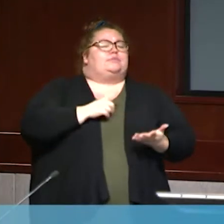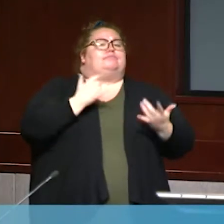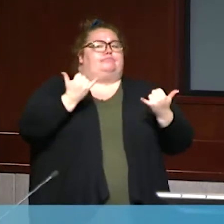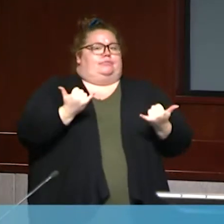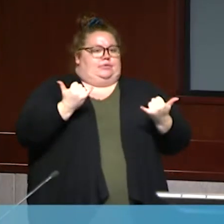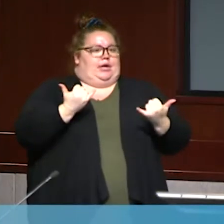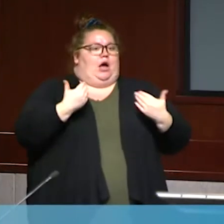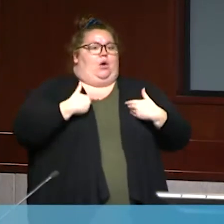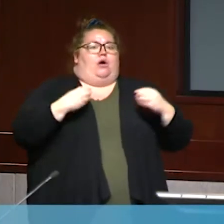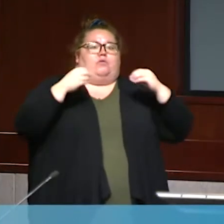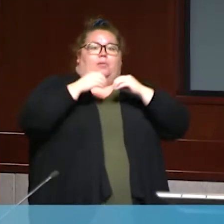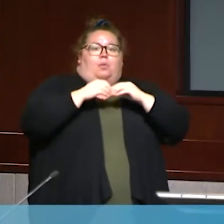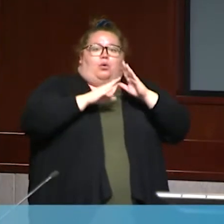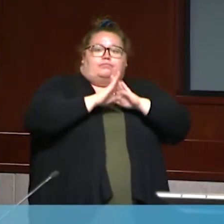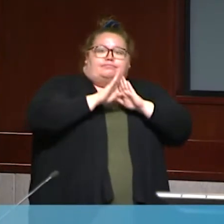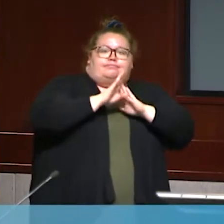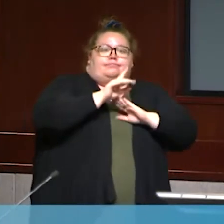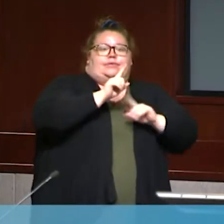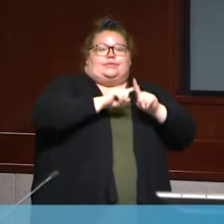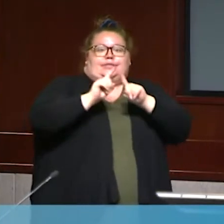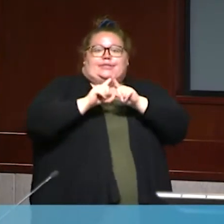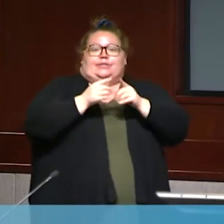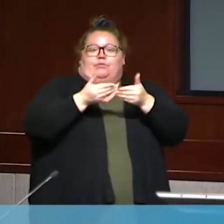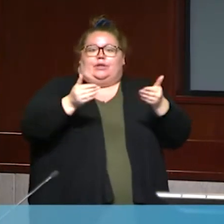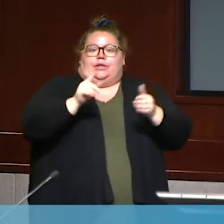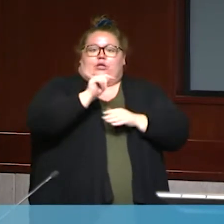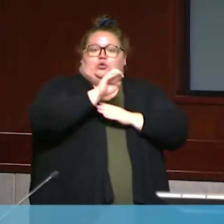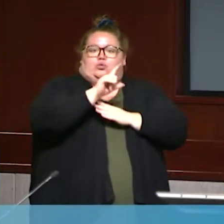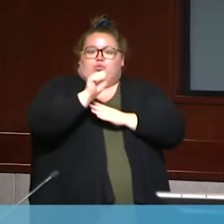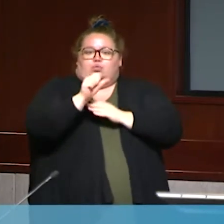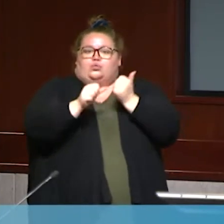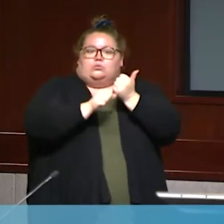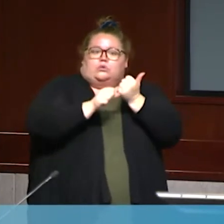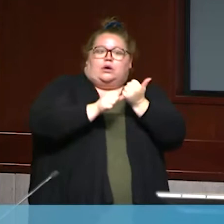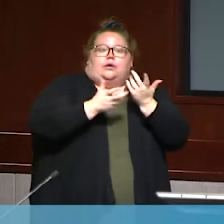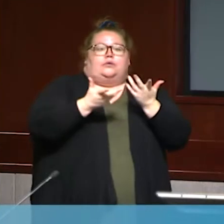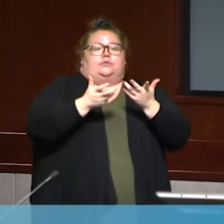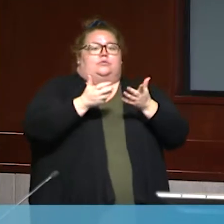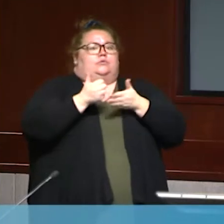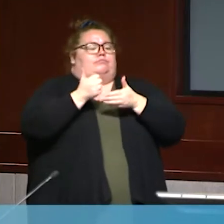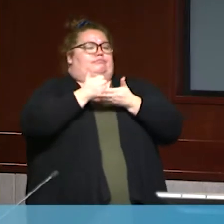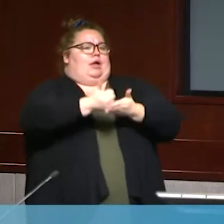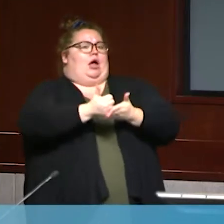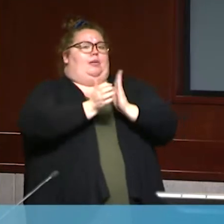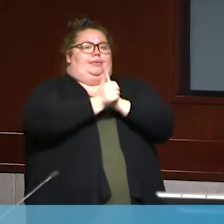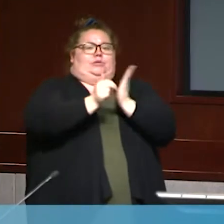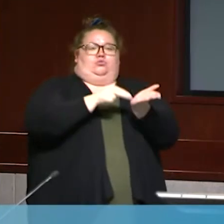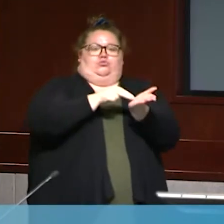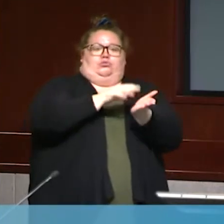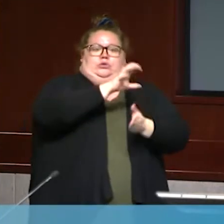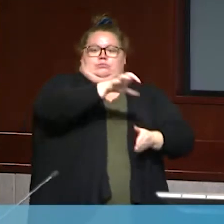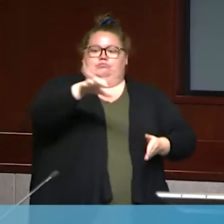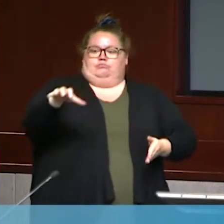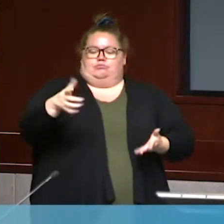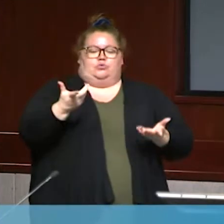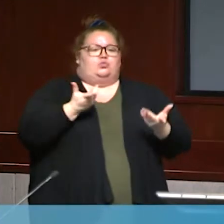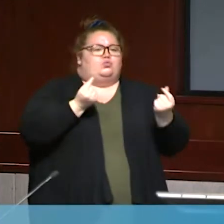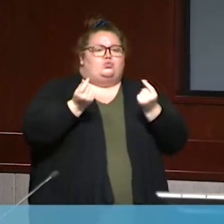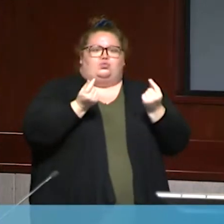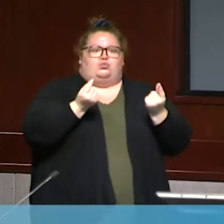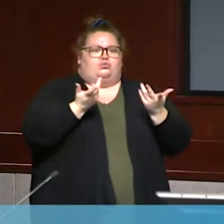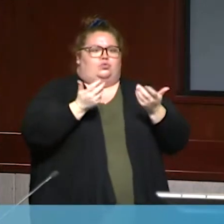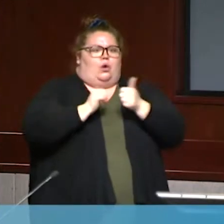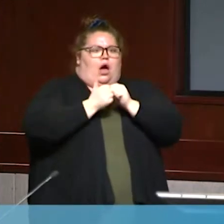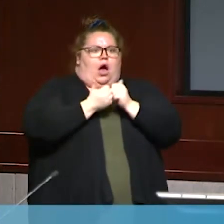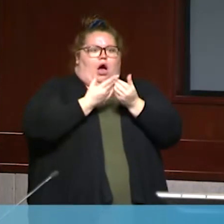tools for the SNFs, because our overall goal is to partner with them to help them do what they need to do, because that is